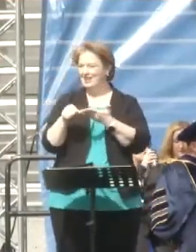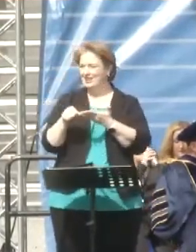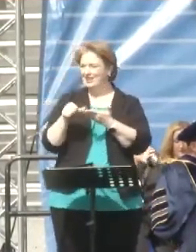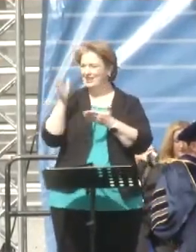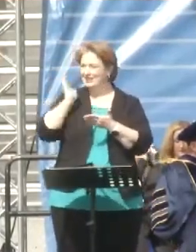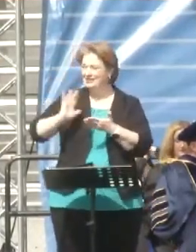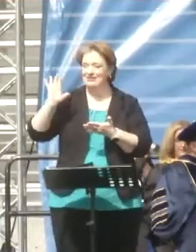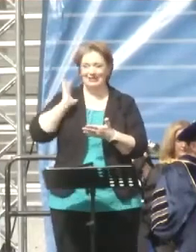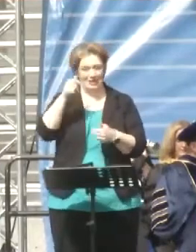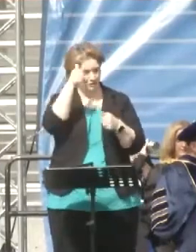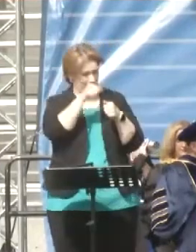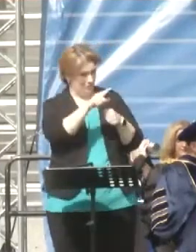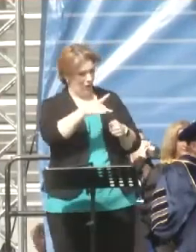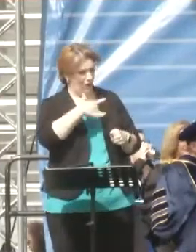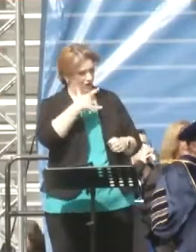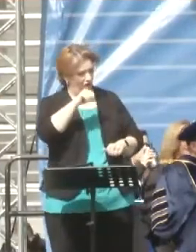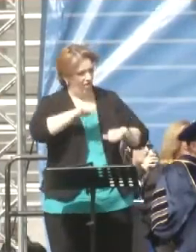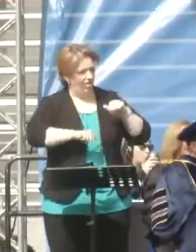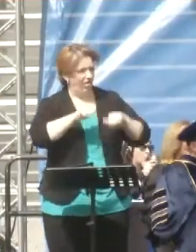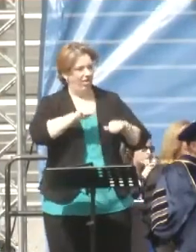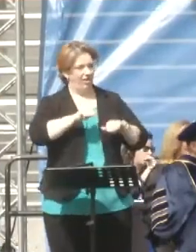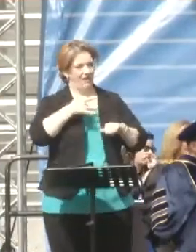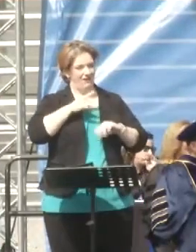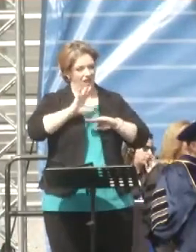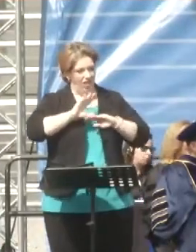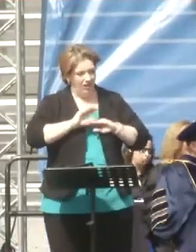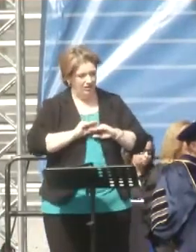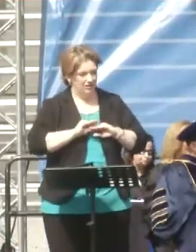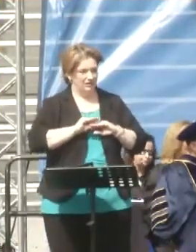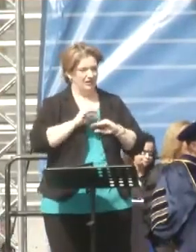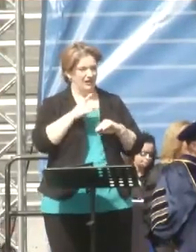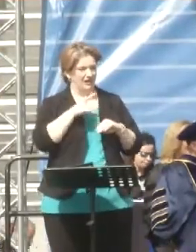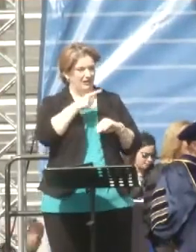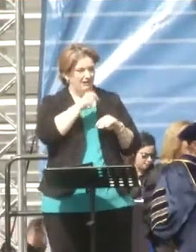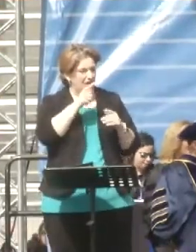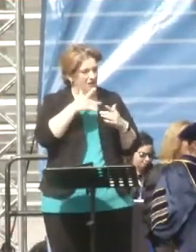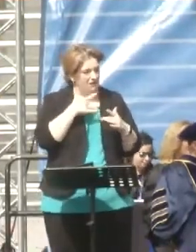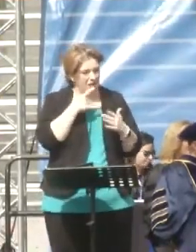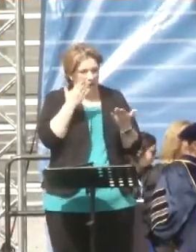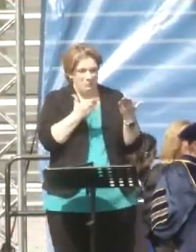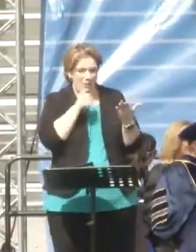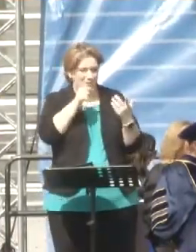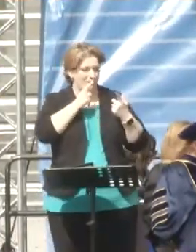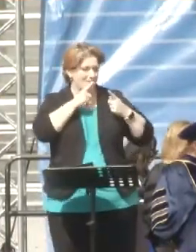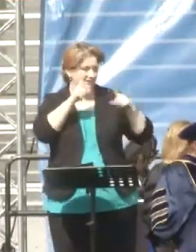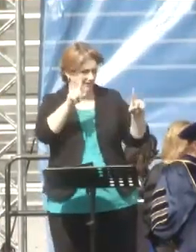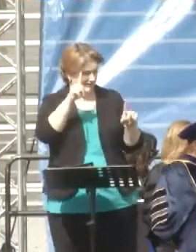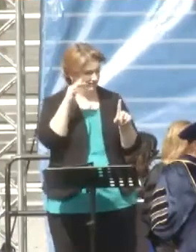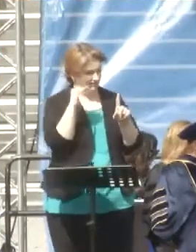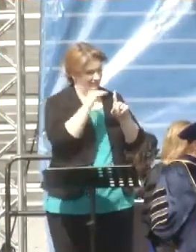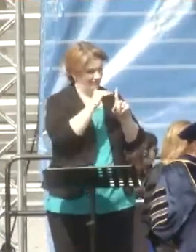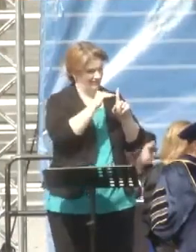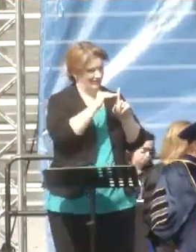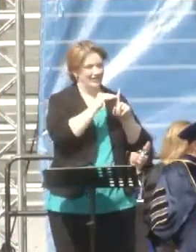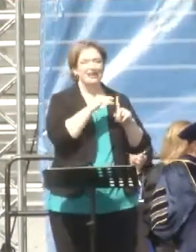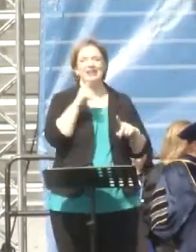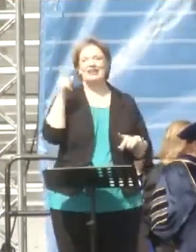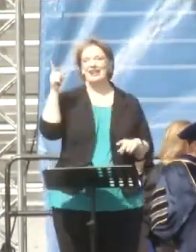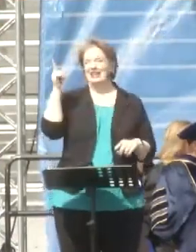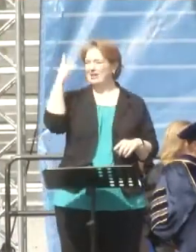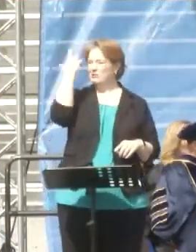of self-doubt, feeling that I wasn't sure I could do it. He would bring it up as an